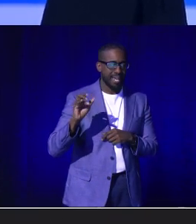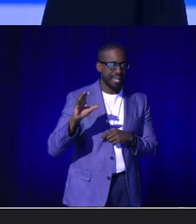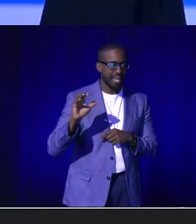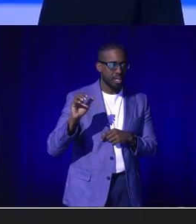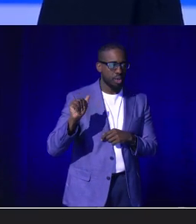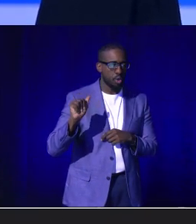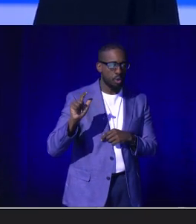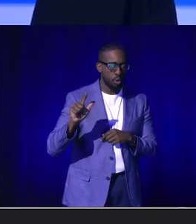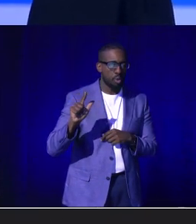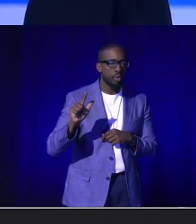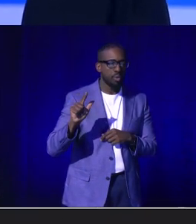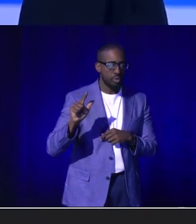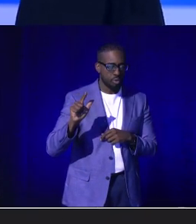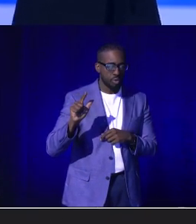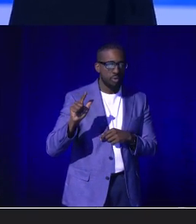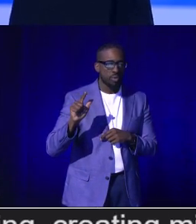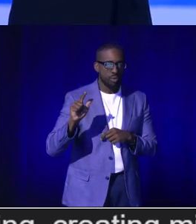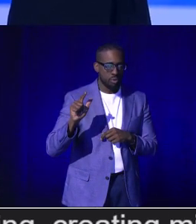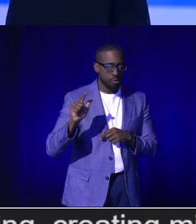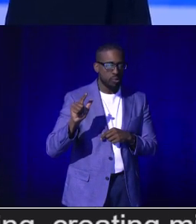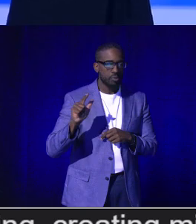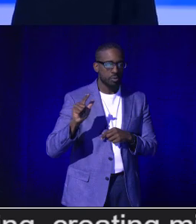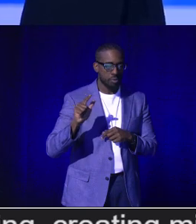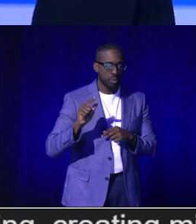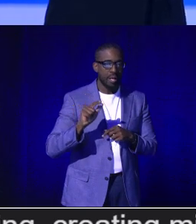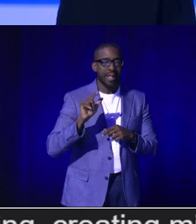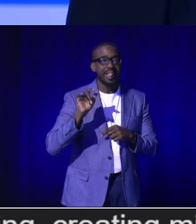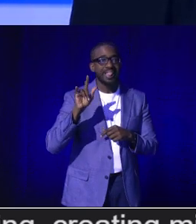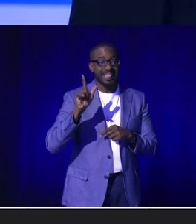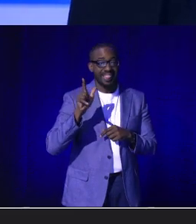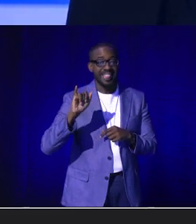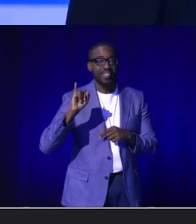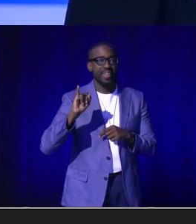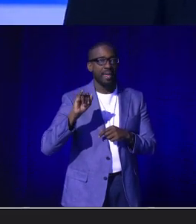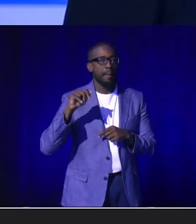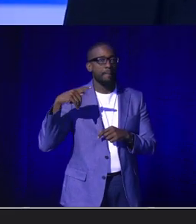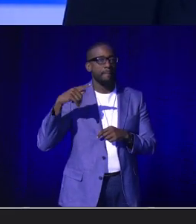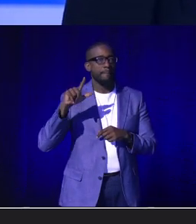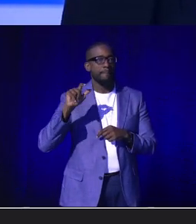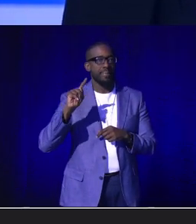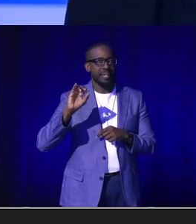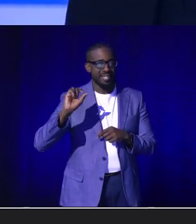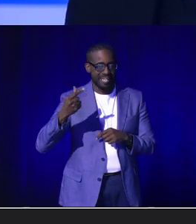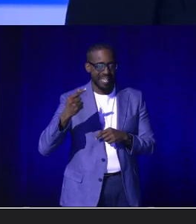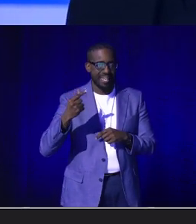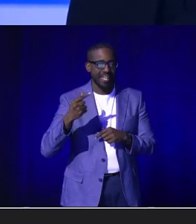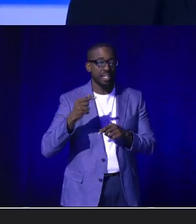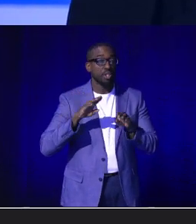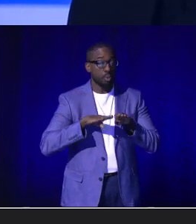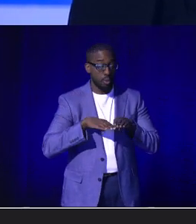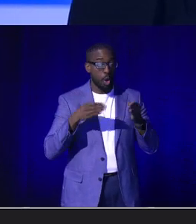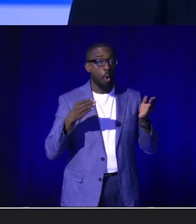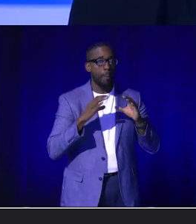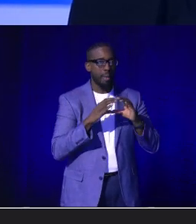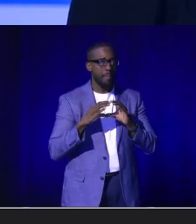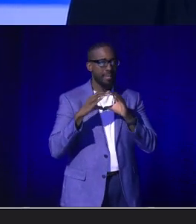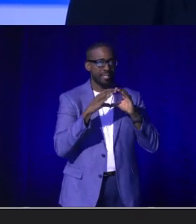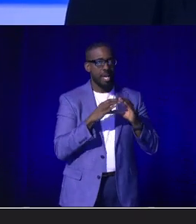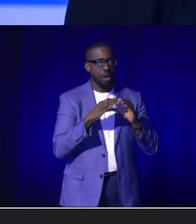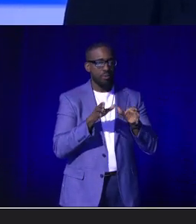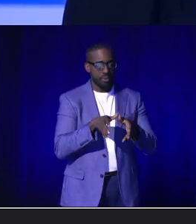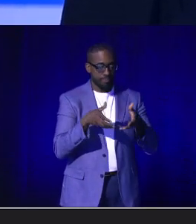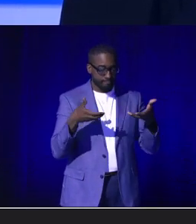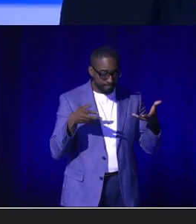we could observe this plating on the surface when we did post-mortem analysis of the battery, basically opening the cells up and looking at their